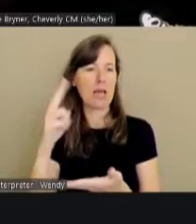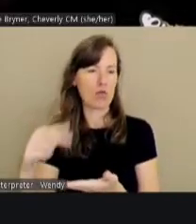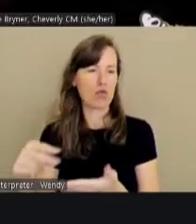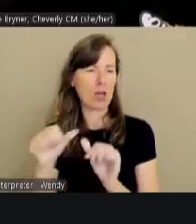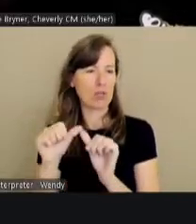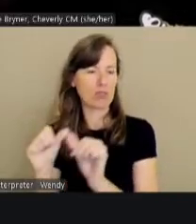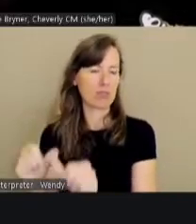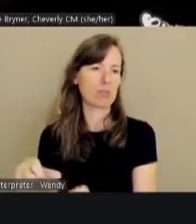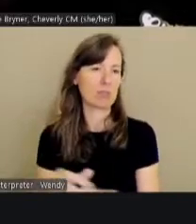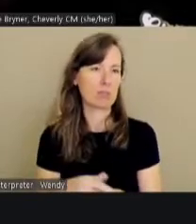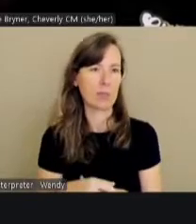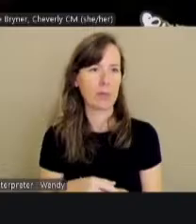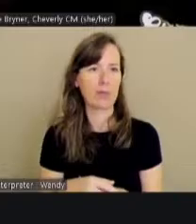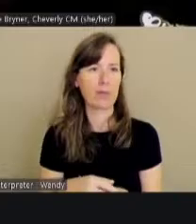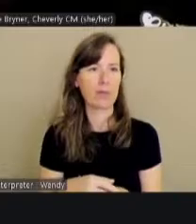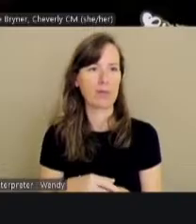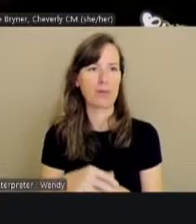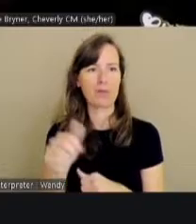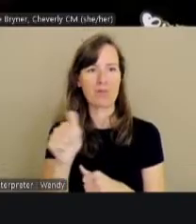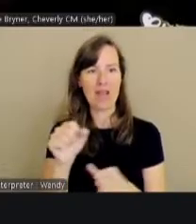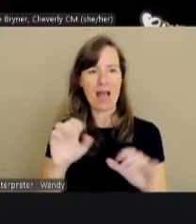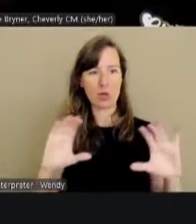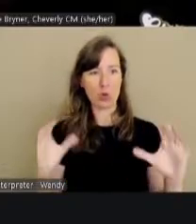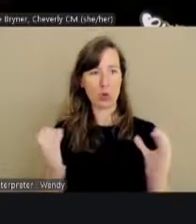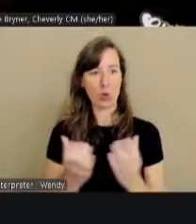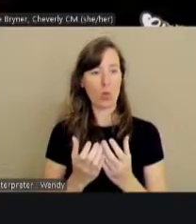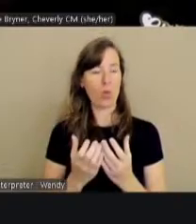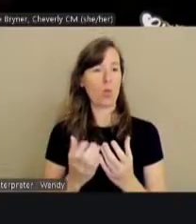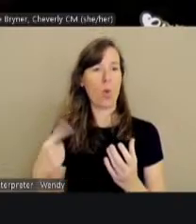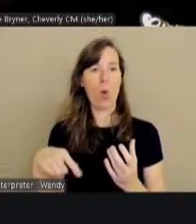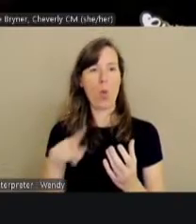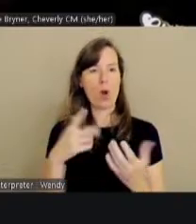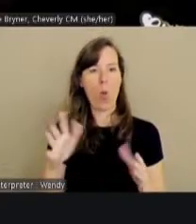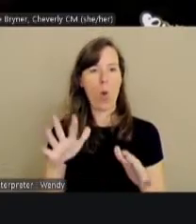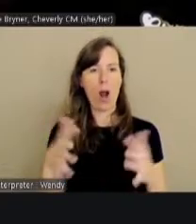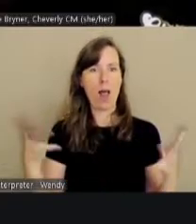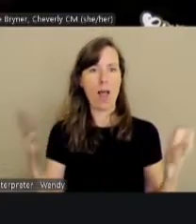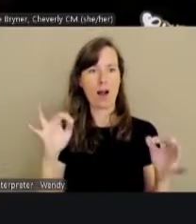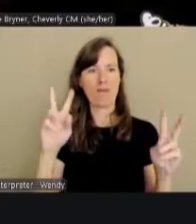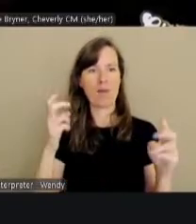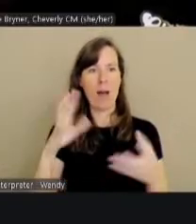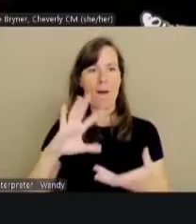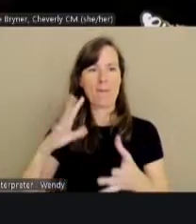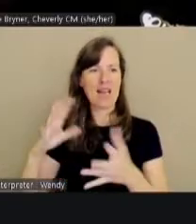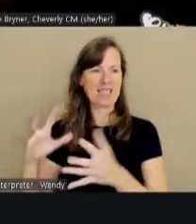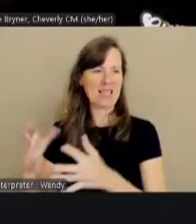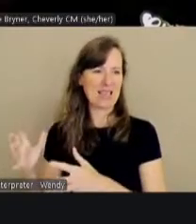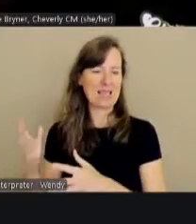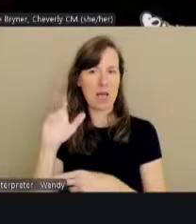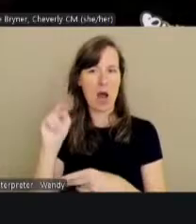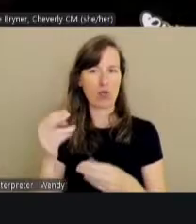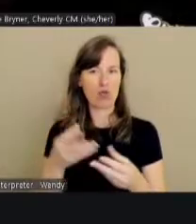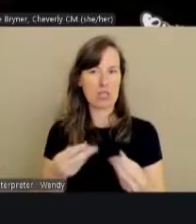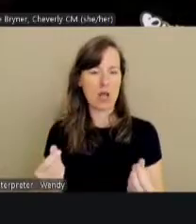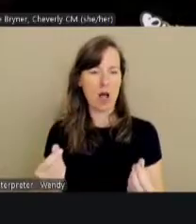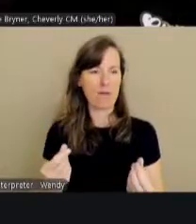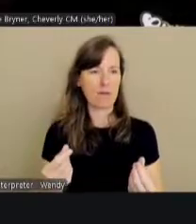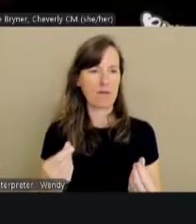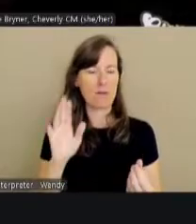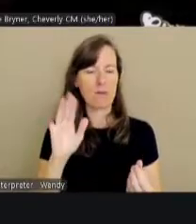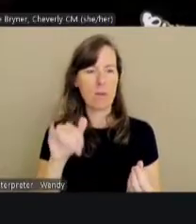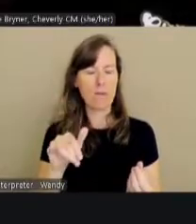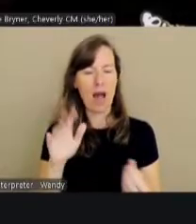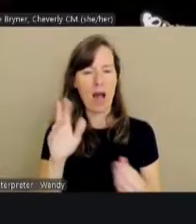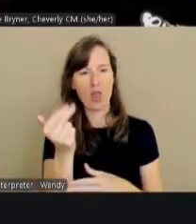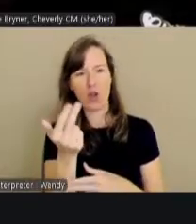I think as a body, we don't want to have a lot of messiness still unresolved by the 13th,